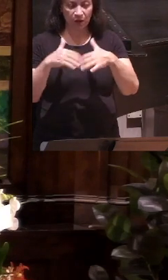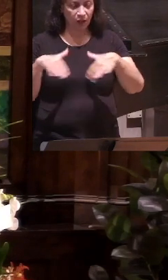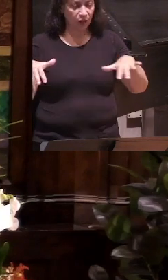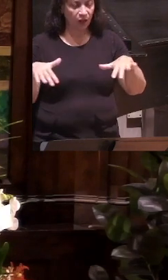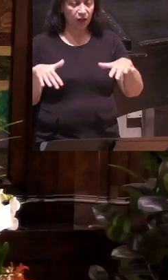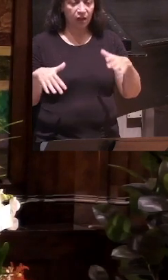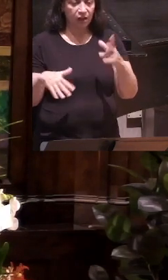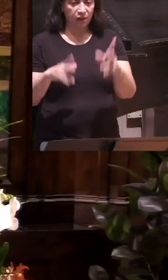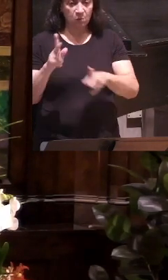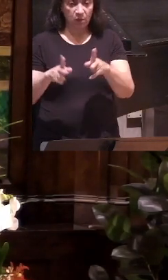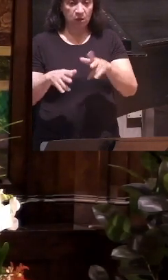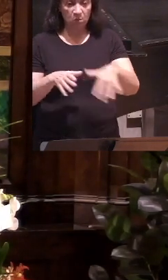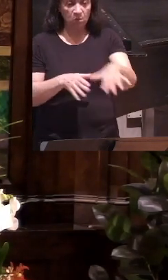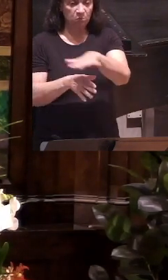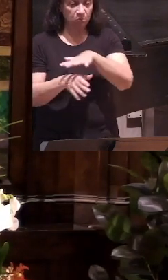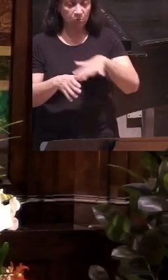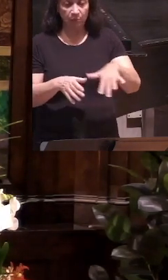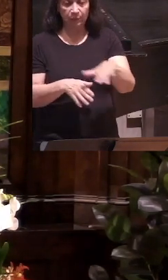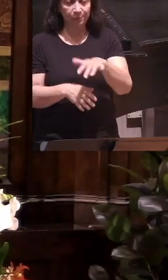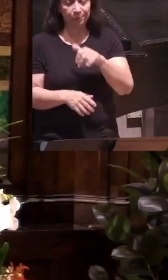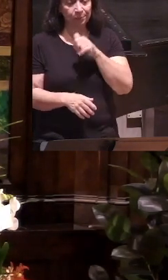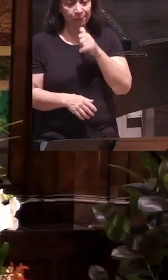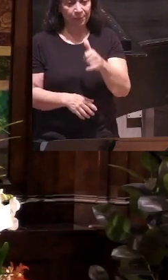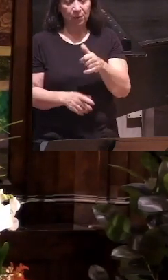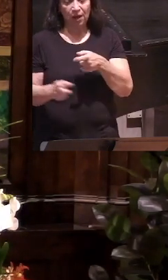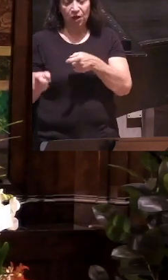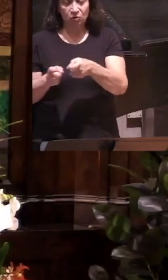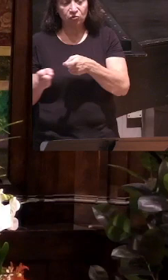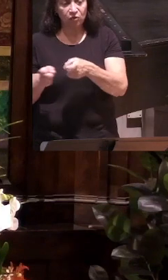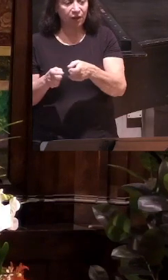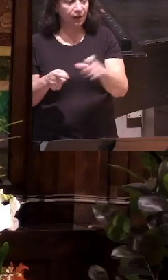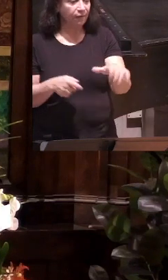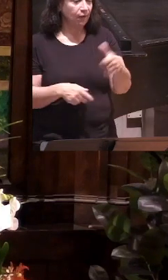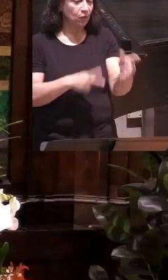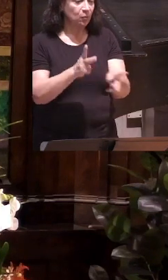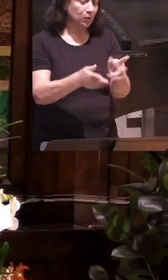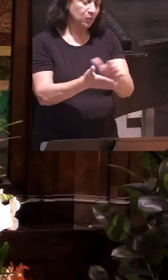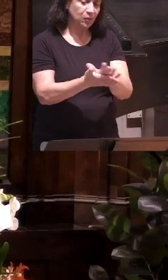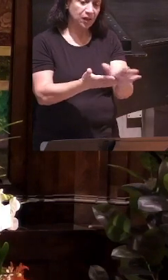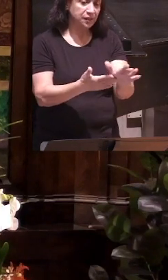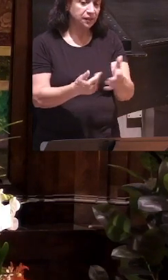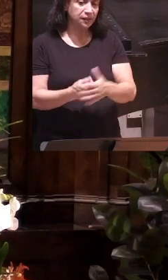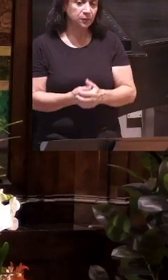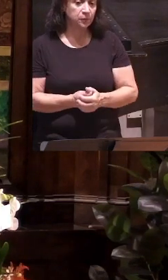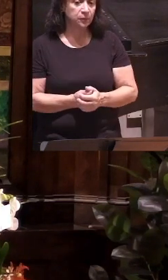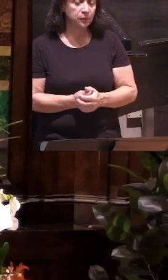And the people of Corinth were not treating people very well.